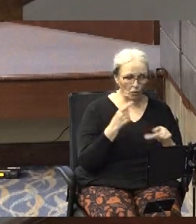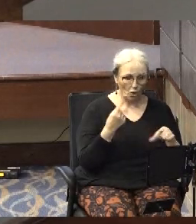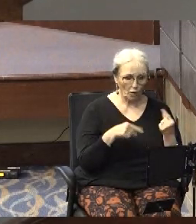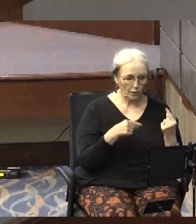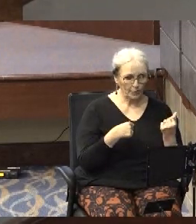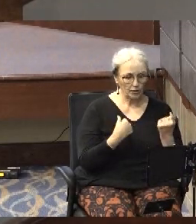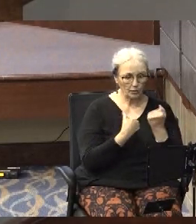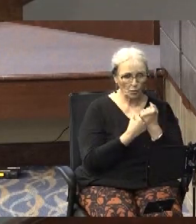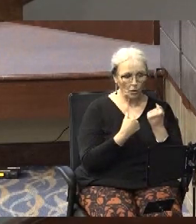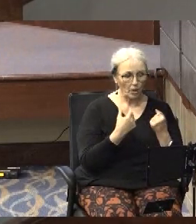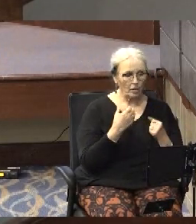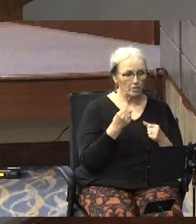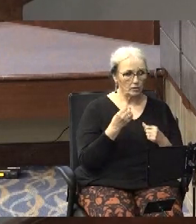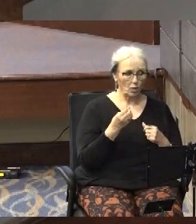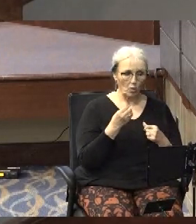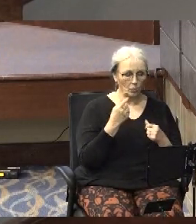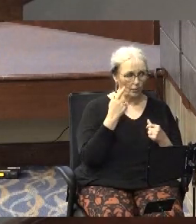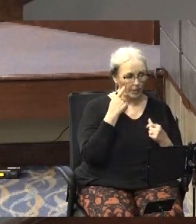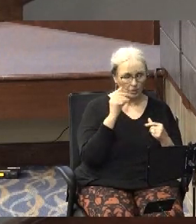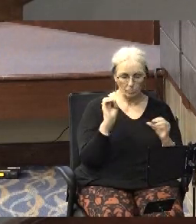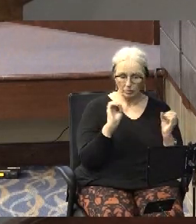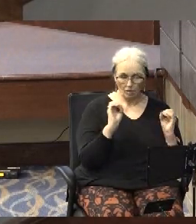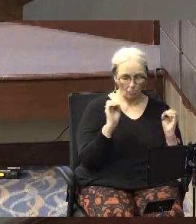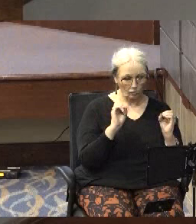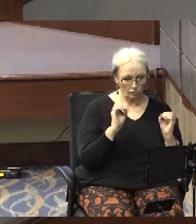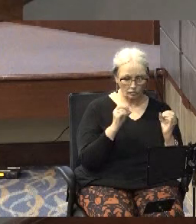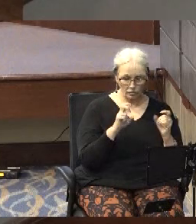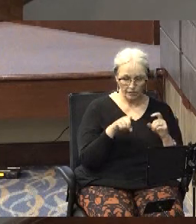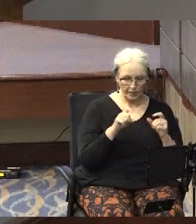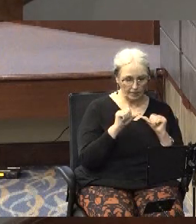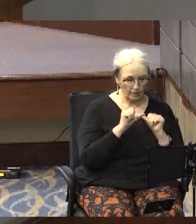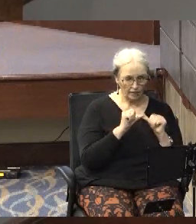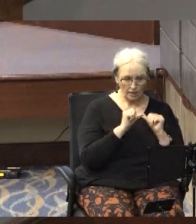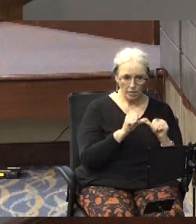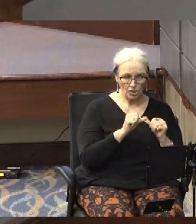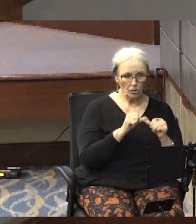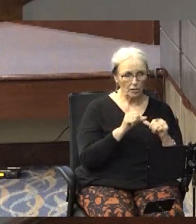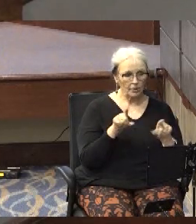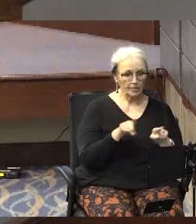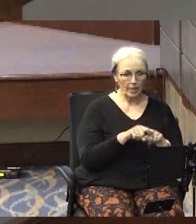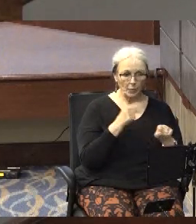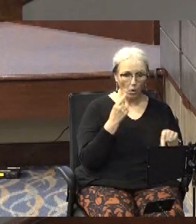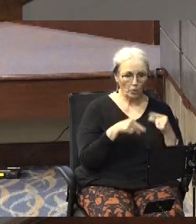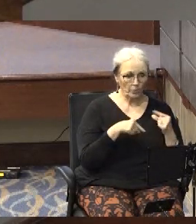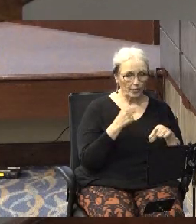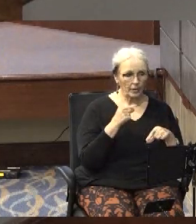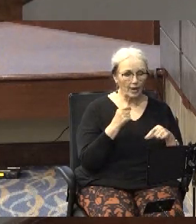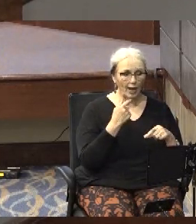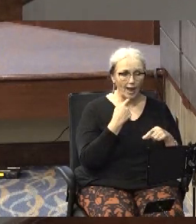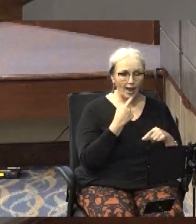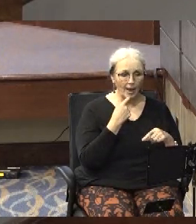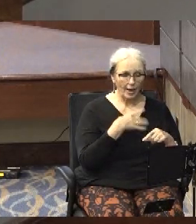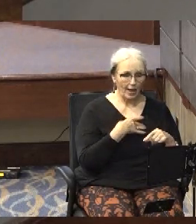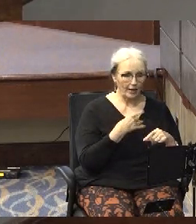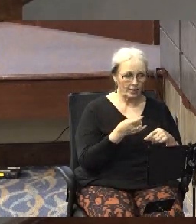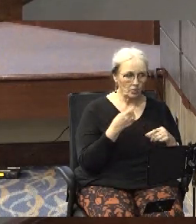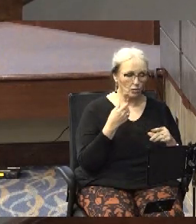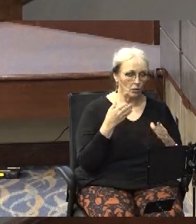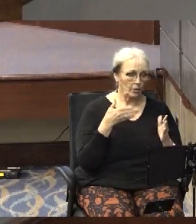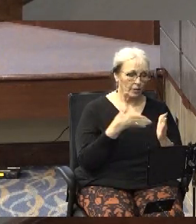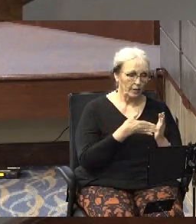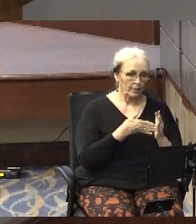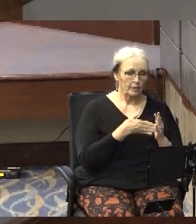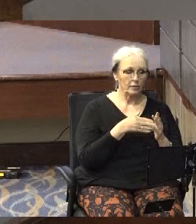been made. I don't think there is any need for a continuance. I rise to oppose the rezoning